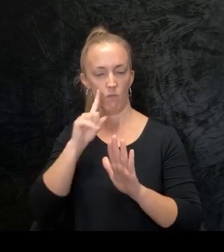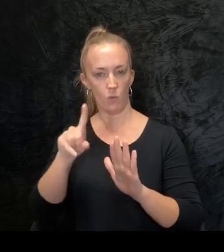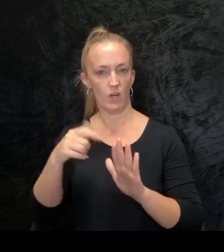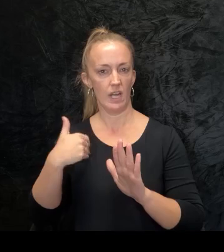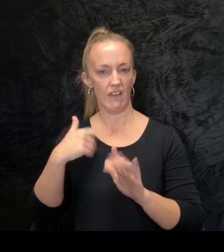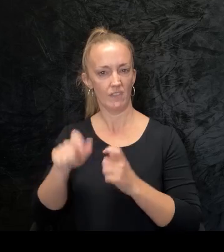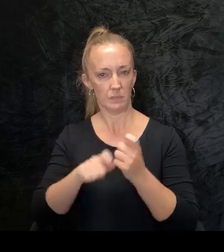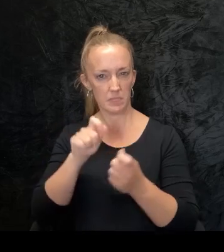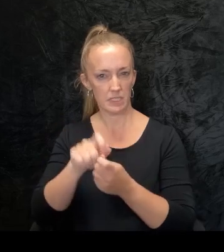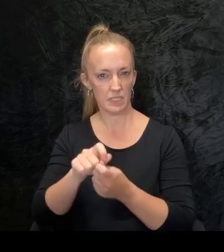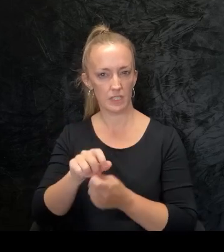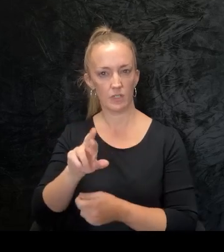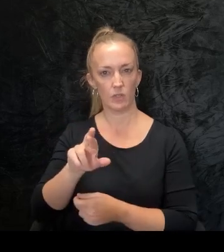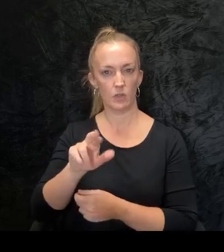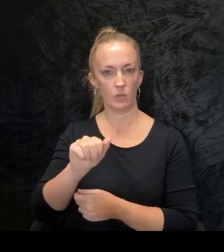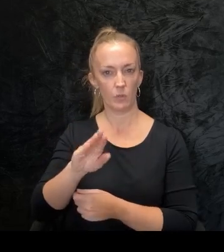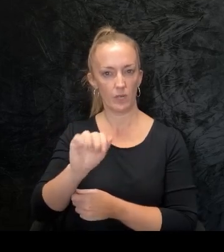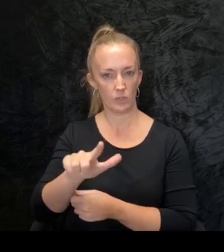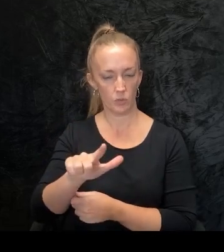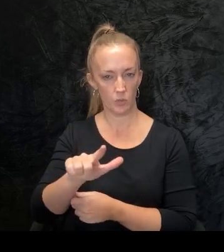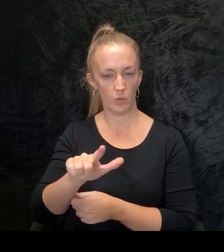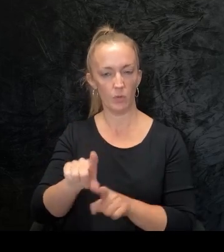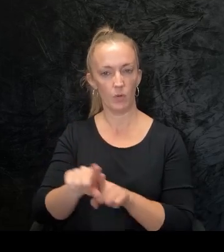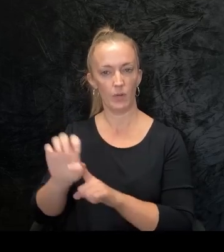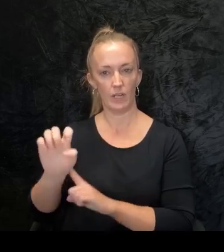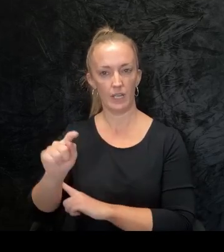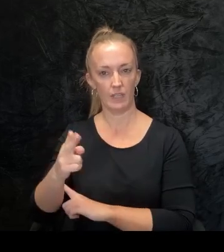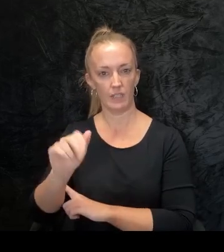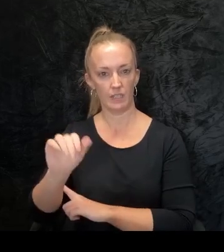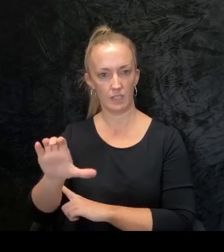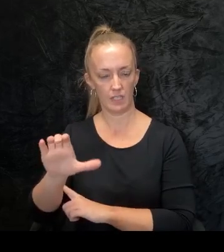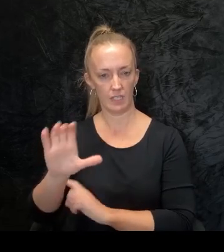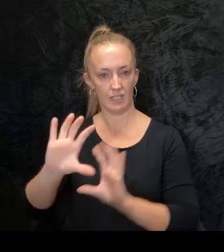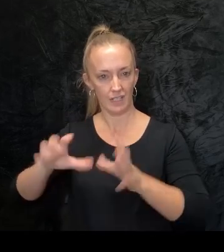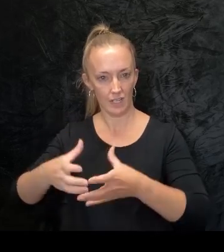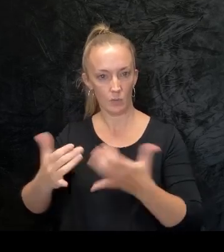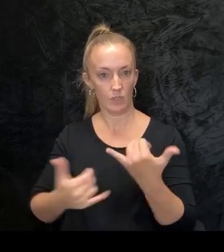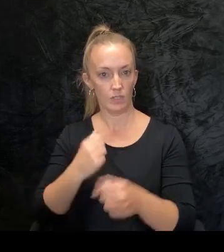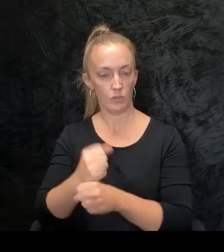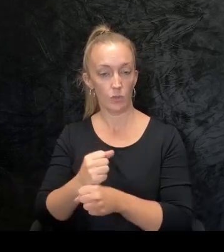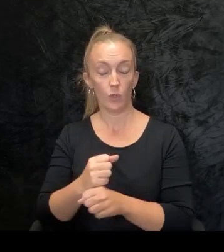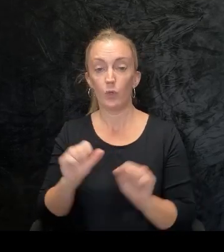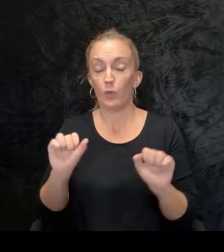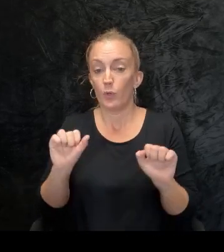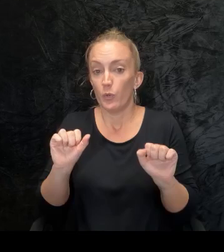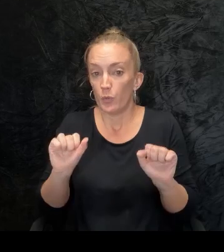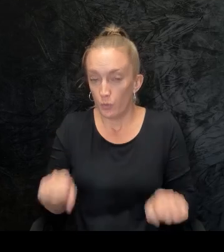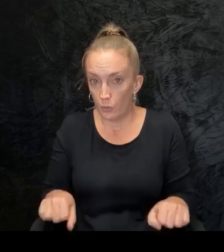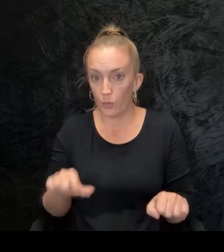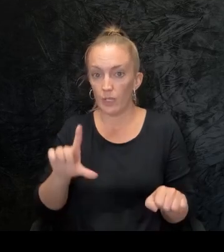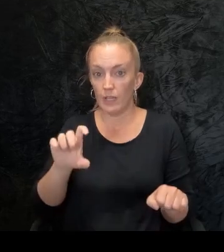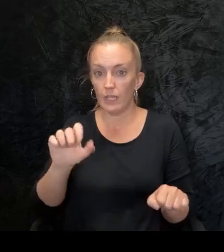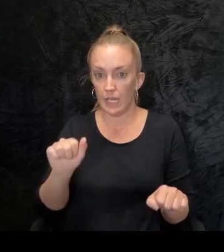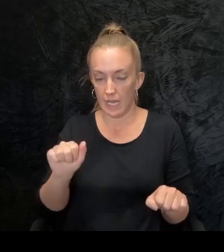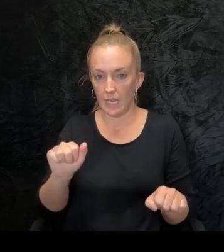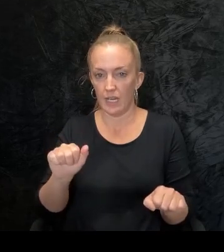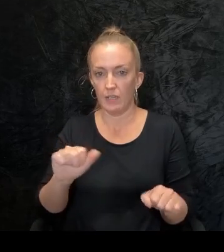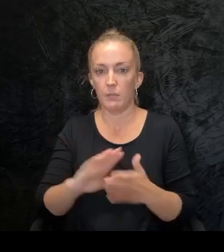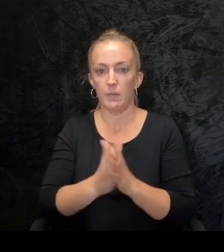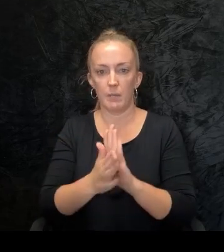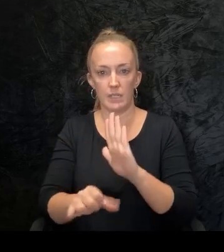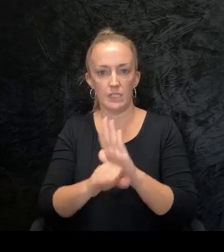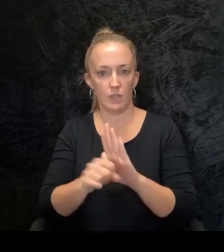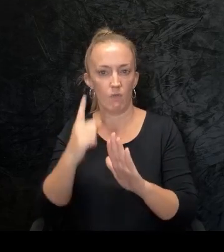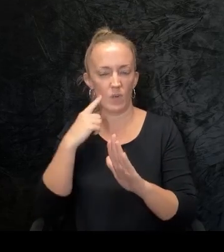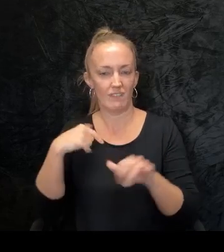a specific racial and ethnic category this year, could an LEA be identified for